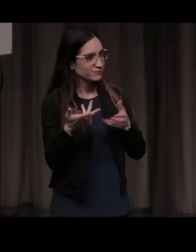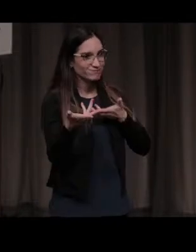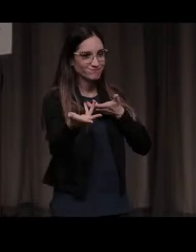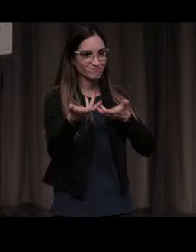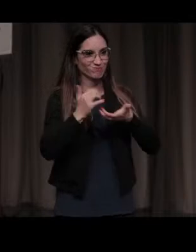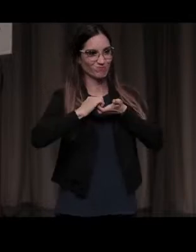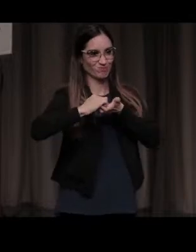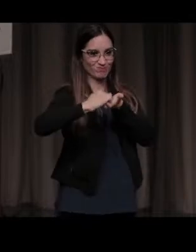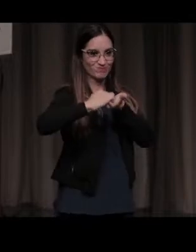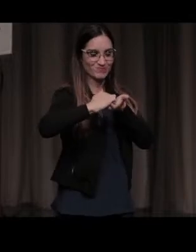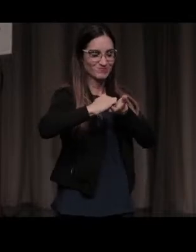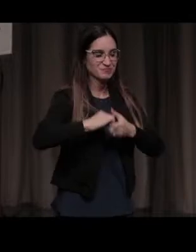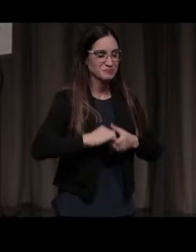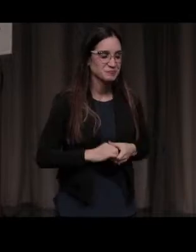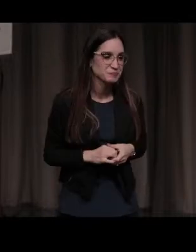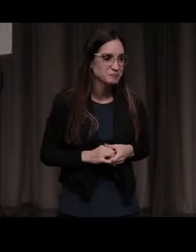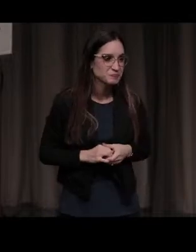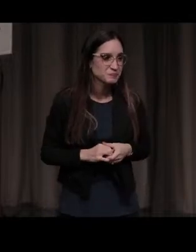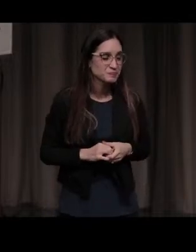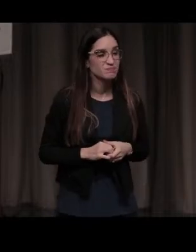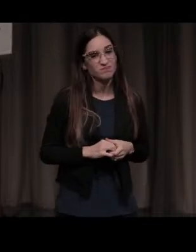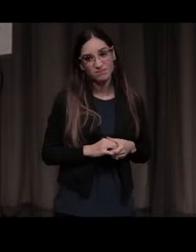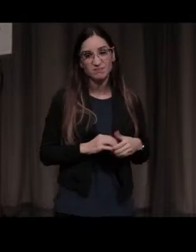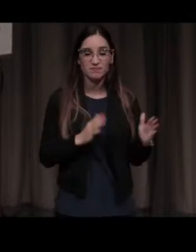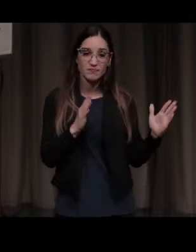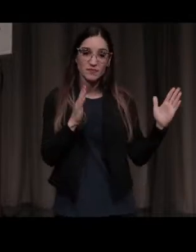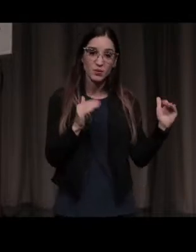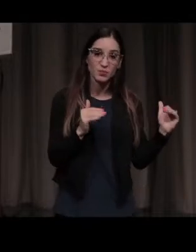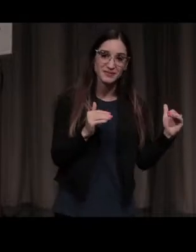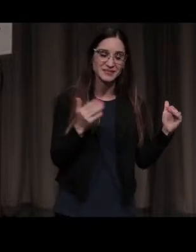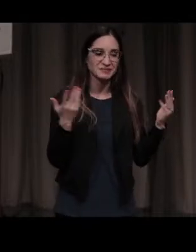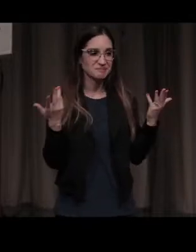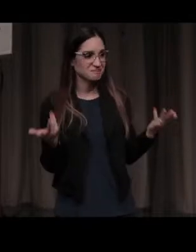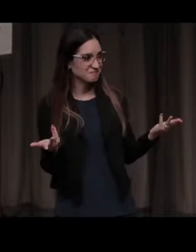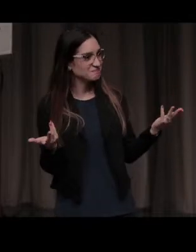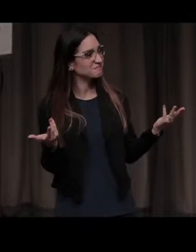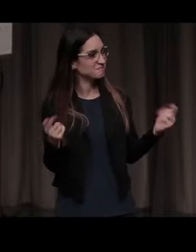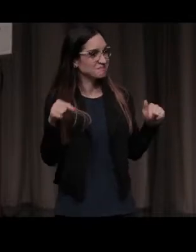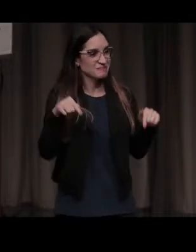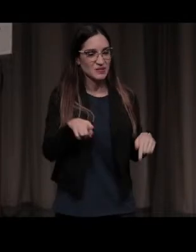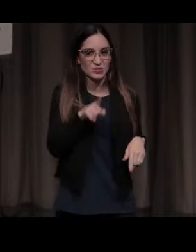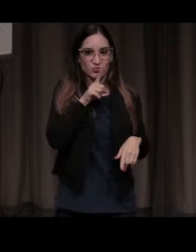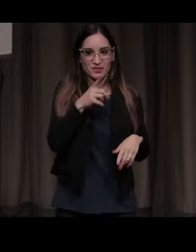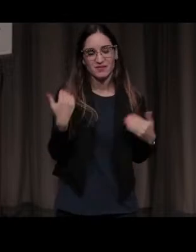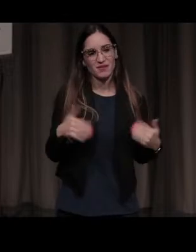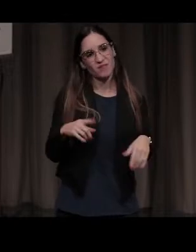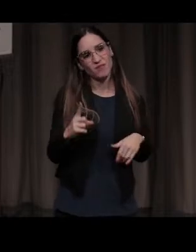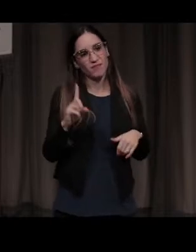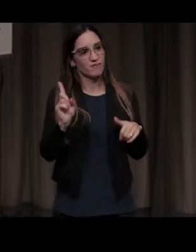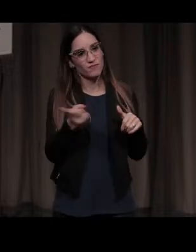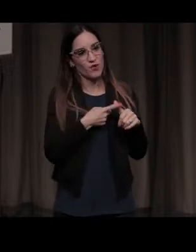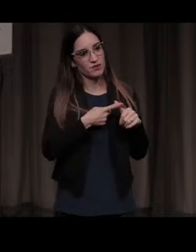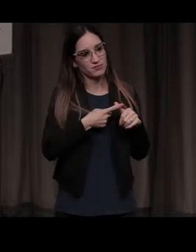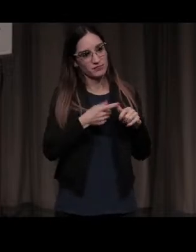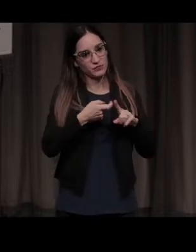and Seminole. And hopefully, like I said, this is one of many to